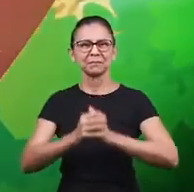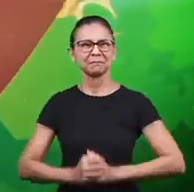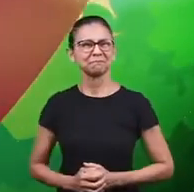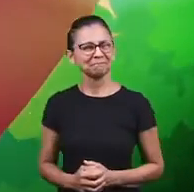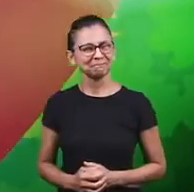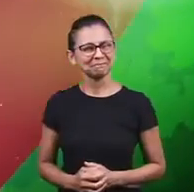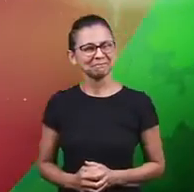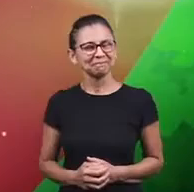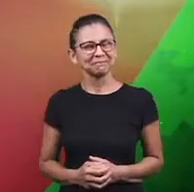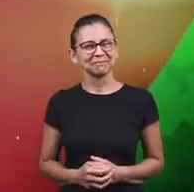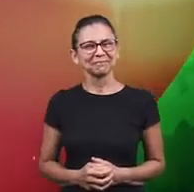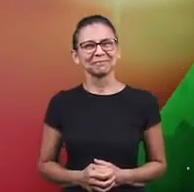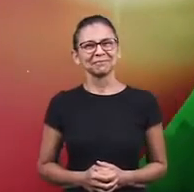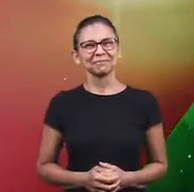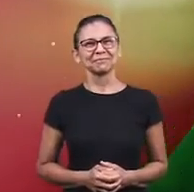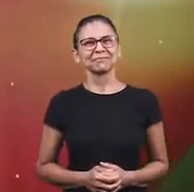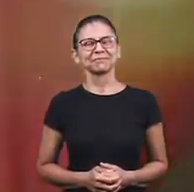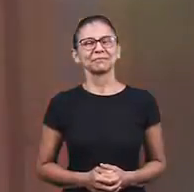delay.